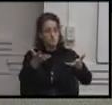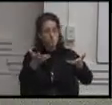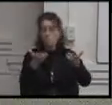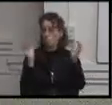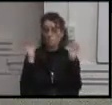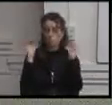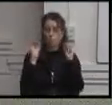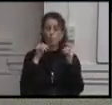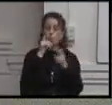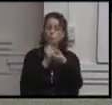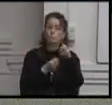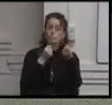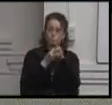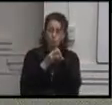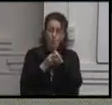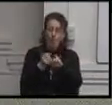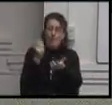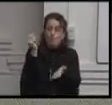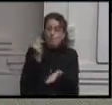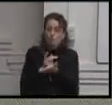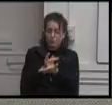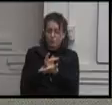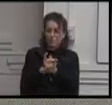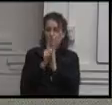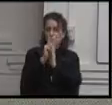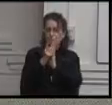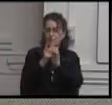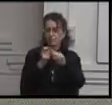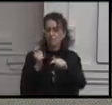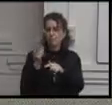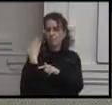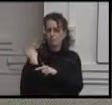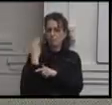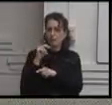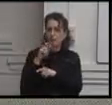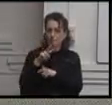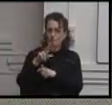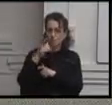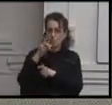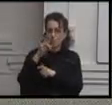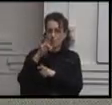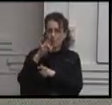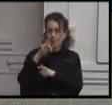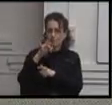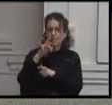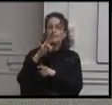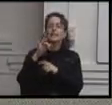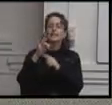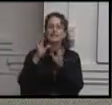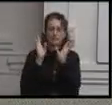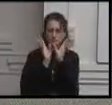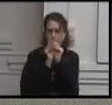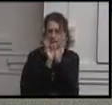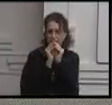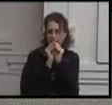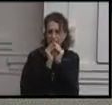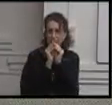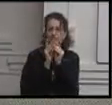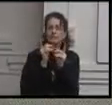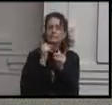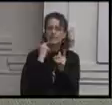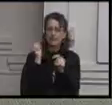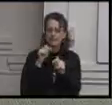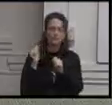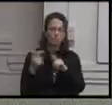Hearing none. All those in favor of approving the minutes from the November 18, 2014 Select Board meeting, please say